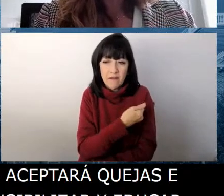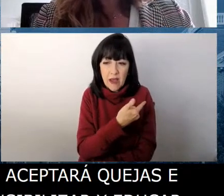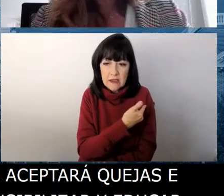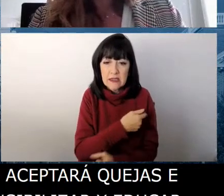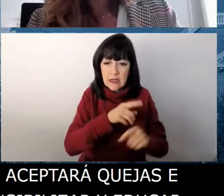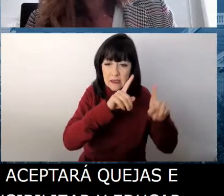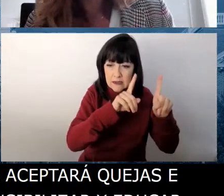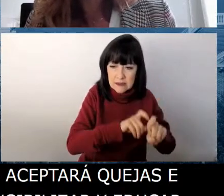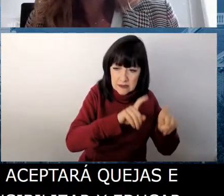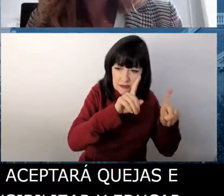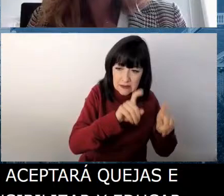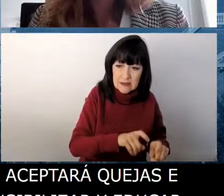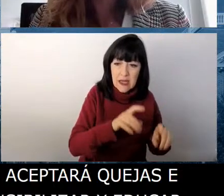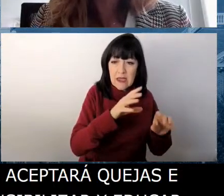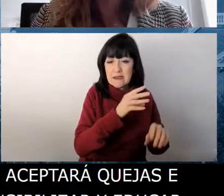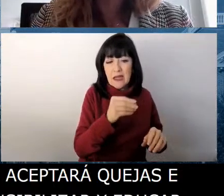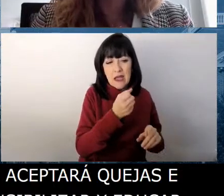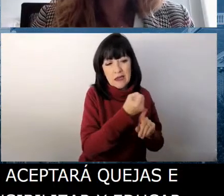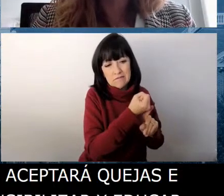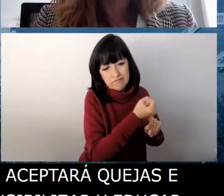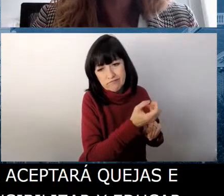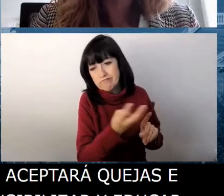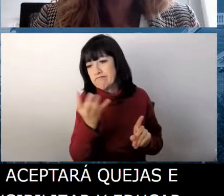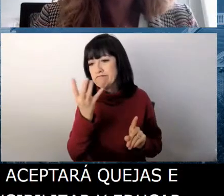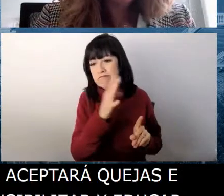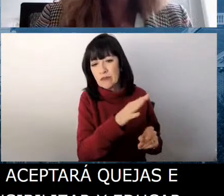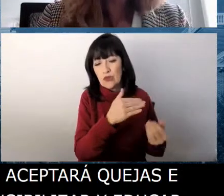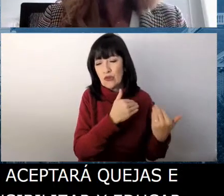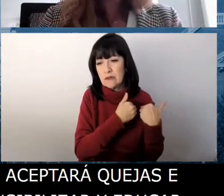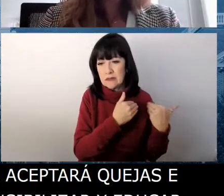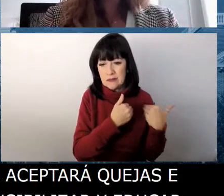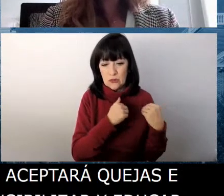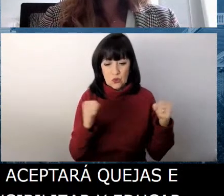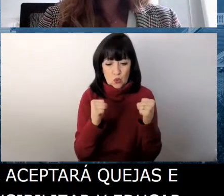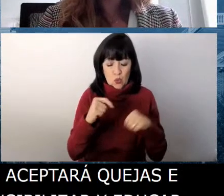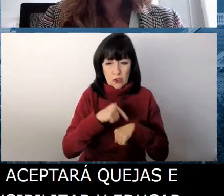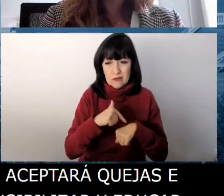and the many other aspects of dealing with this winter surge.